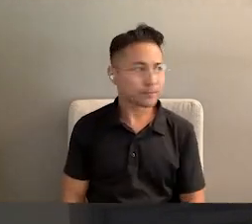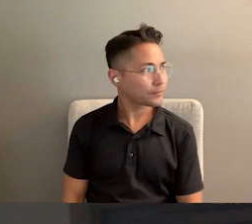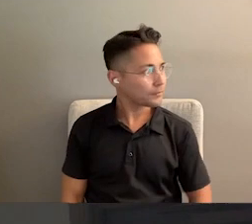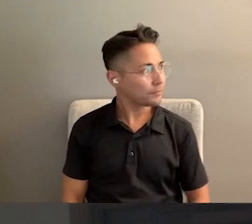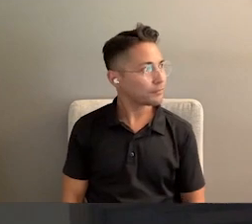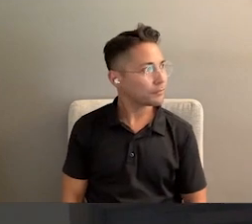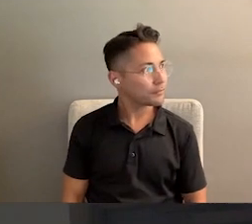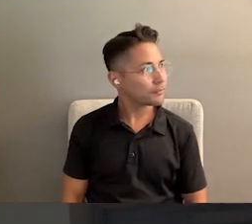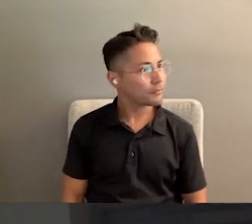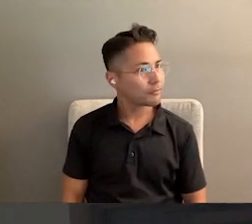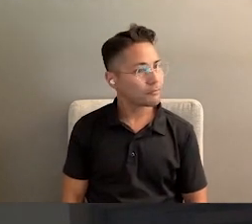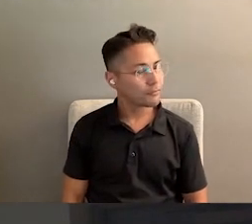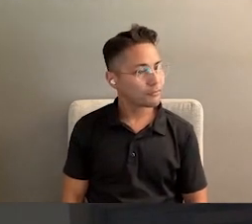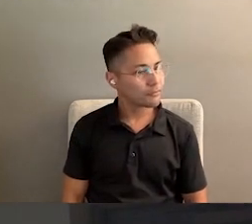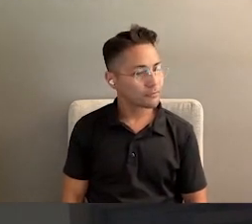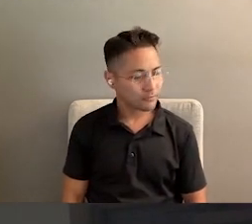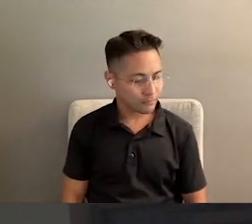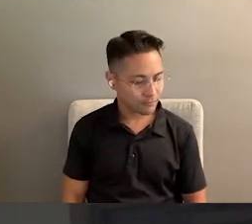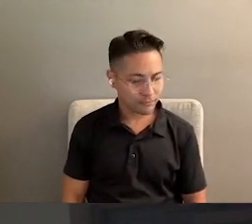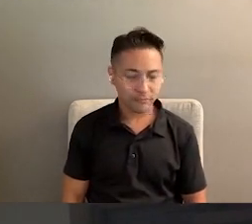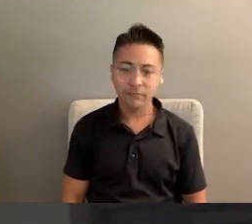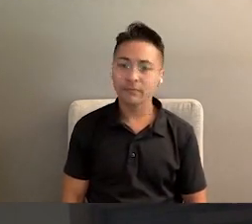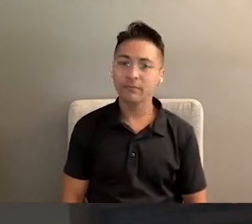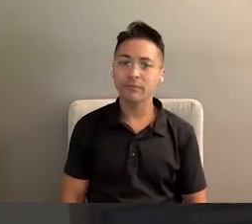is the employer. All right?